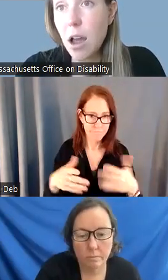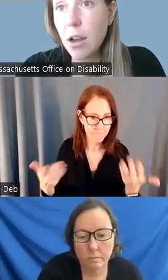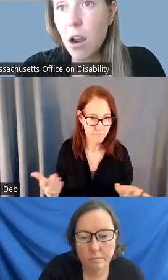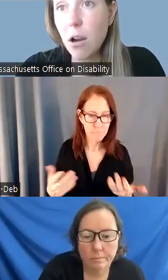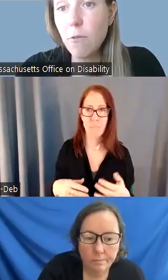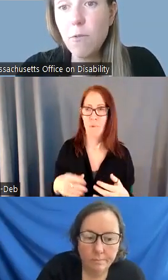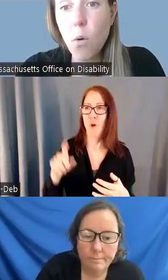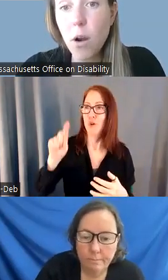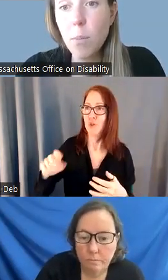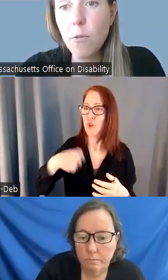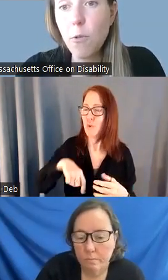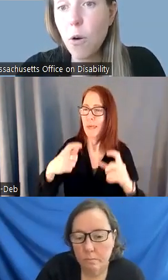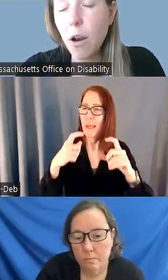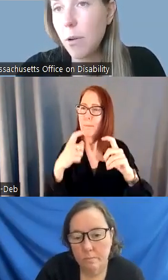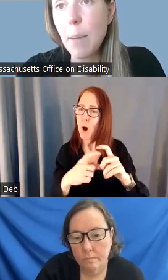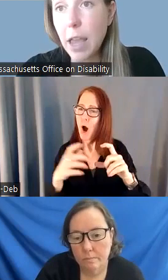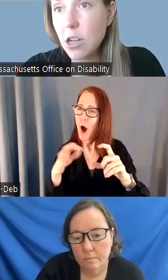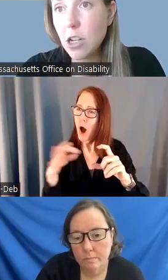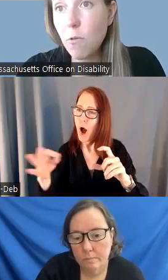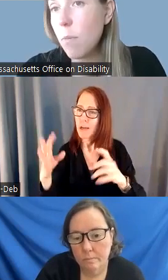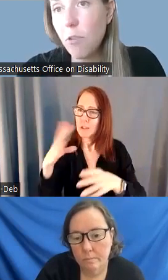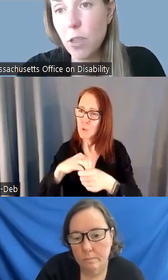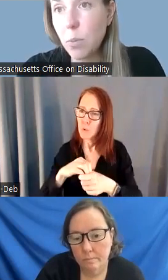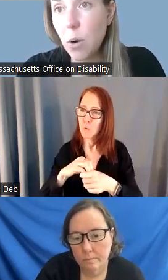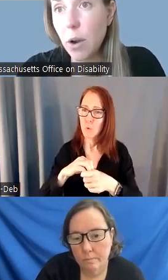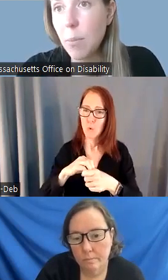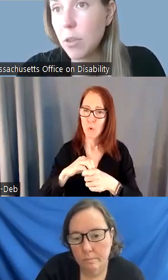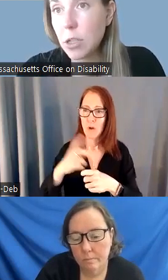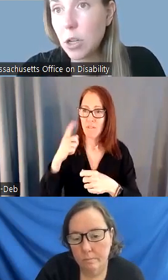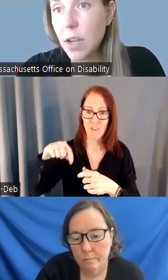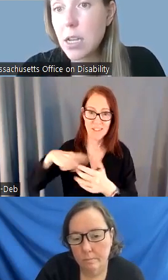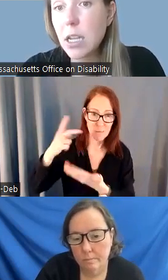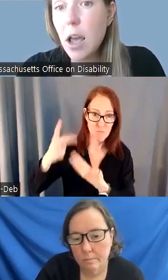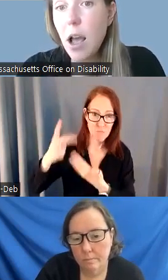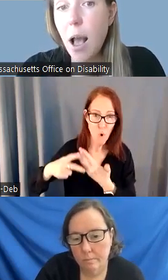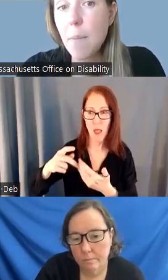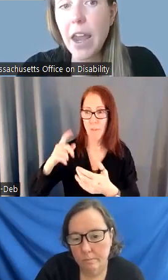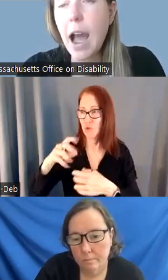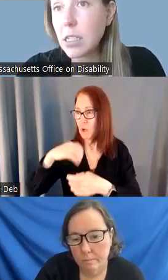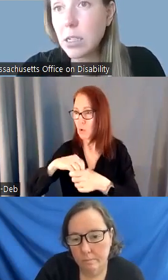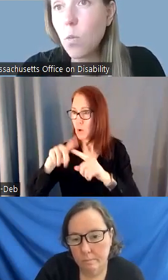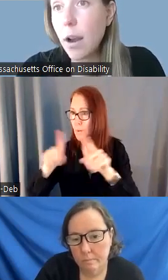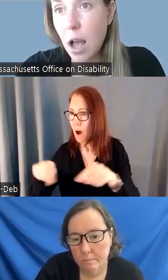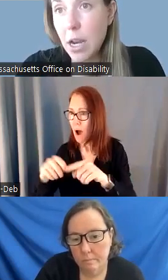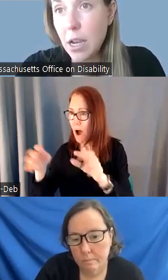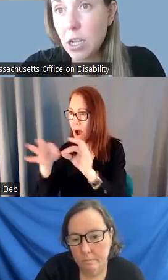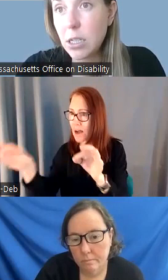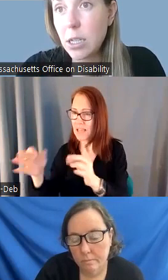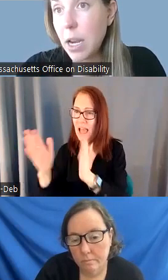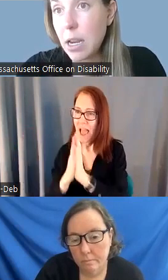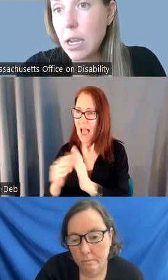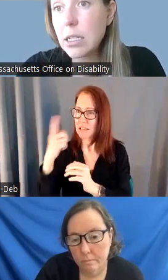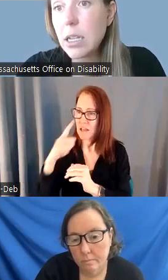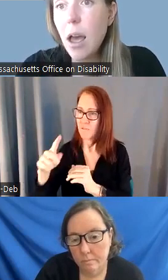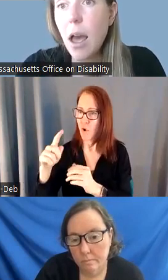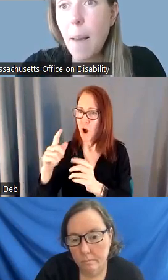box on our form for our application form for this program or this service that asks what accommodations